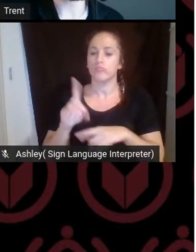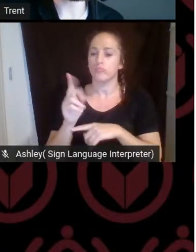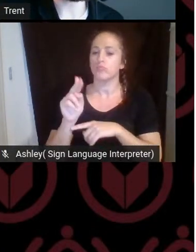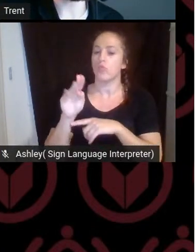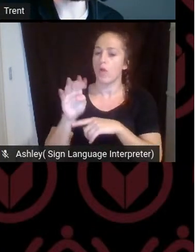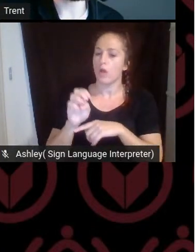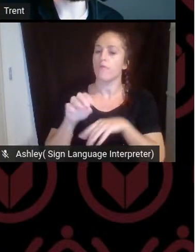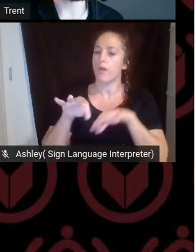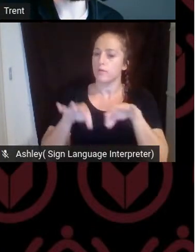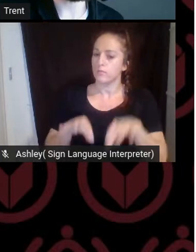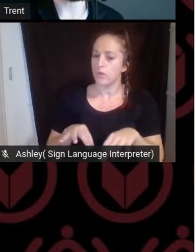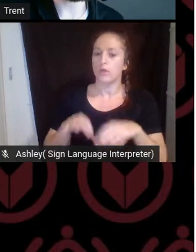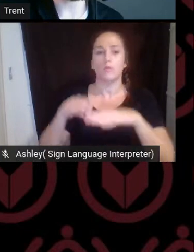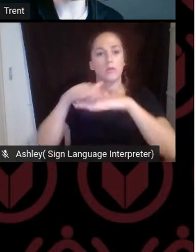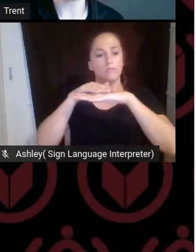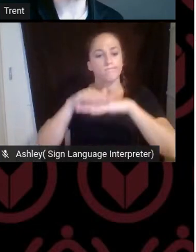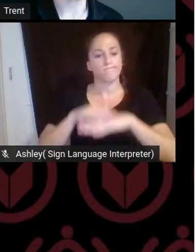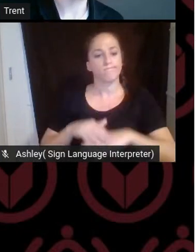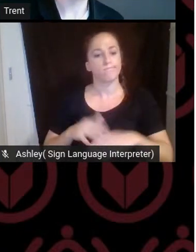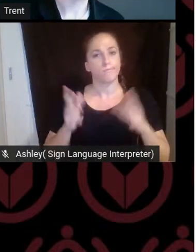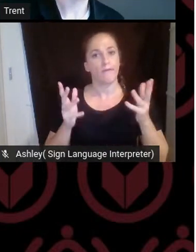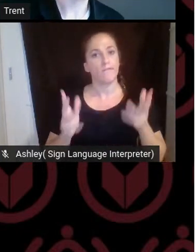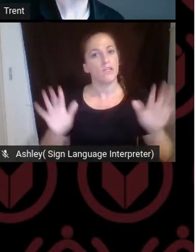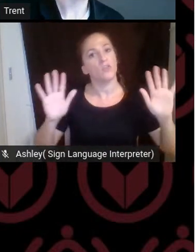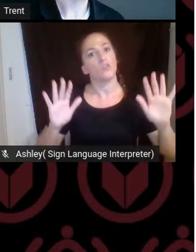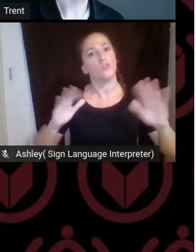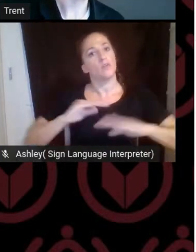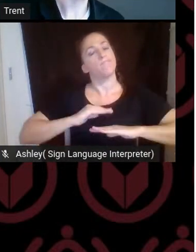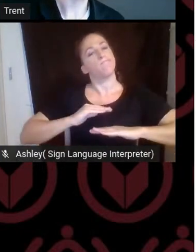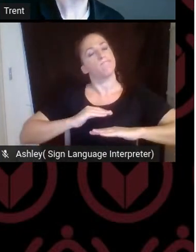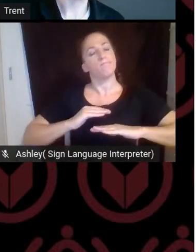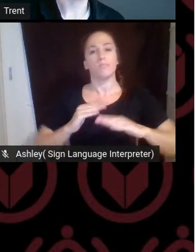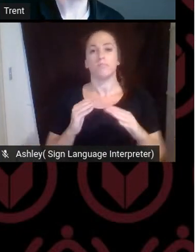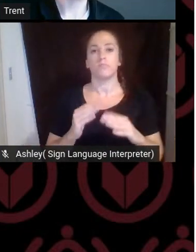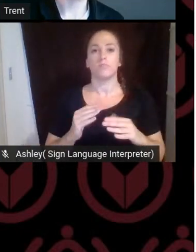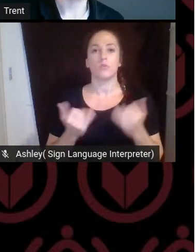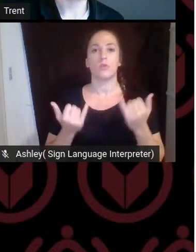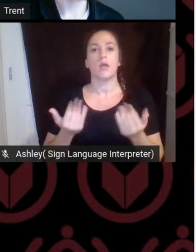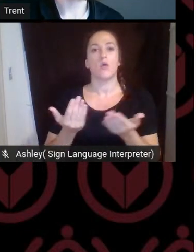I think from here, we're going to move into...